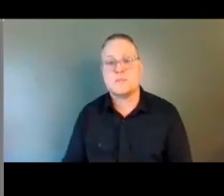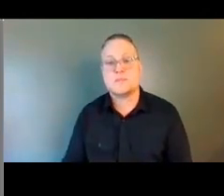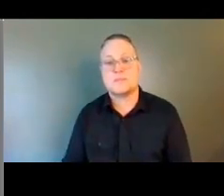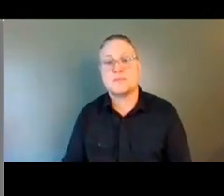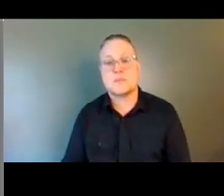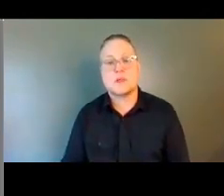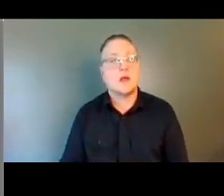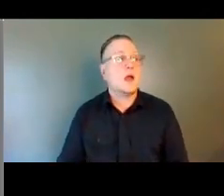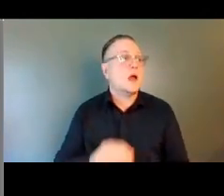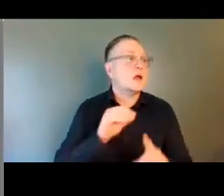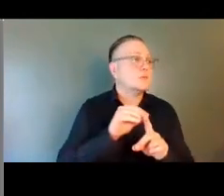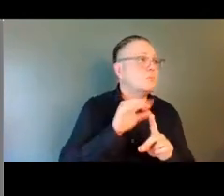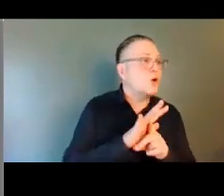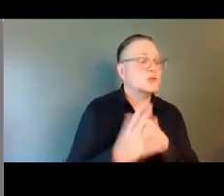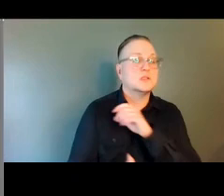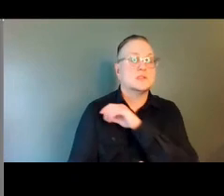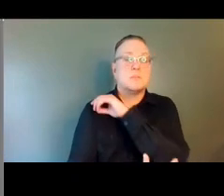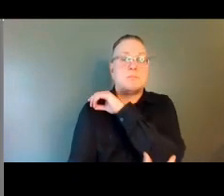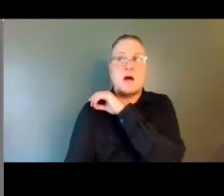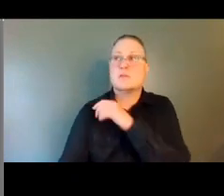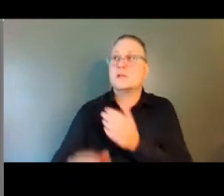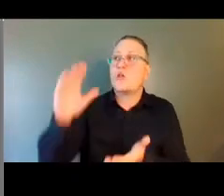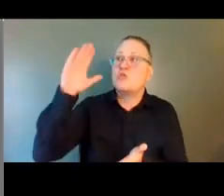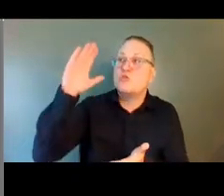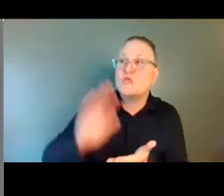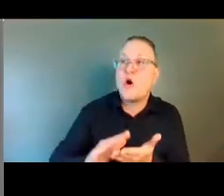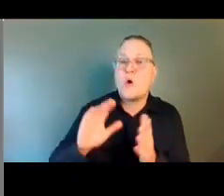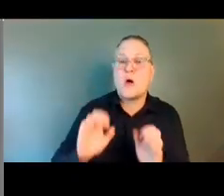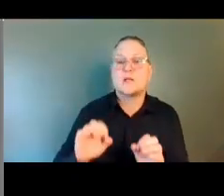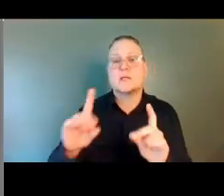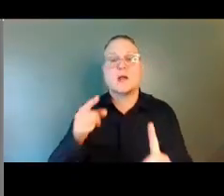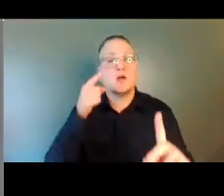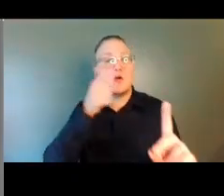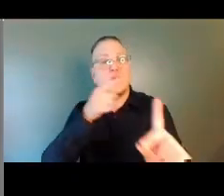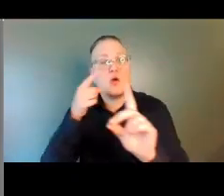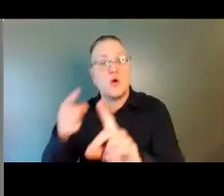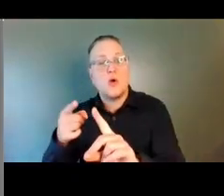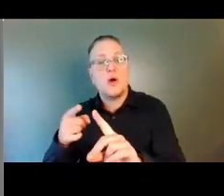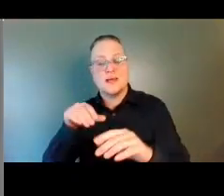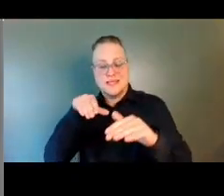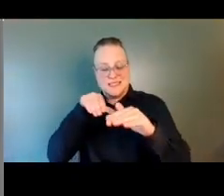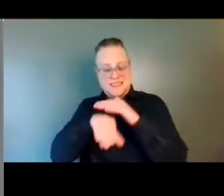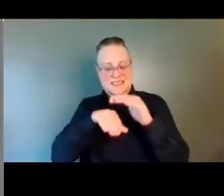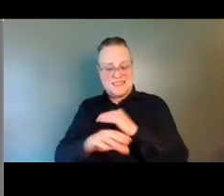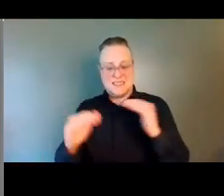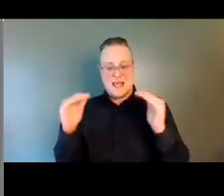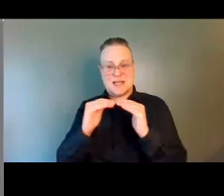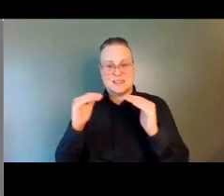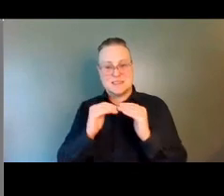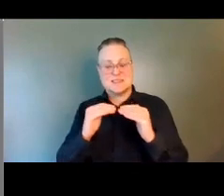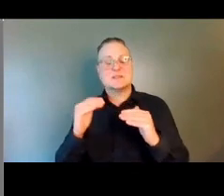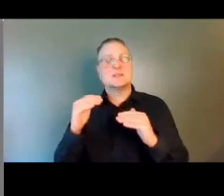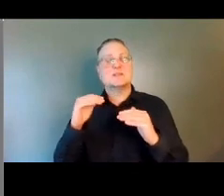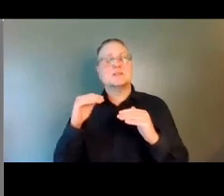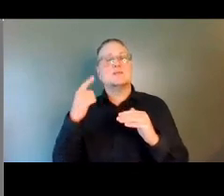poverty, low education attainment, inequitable access to health coverage and housing,